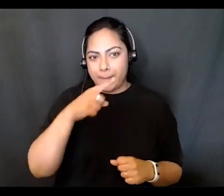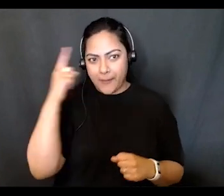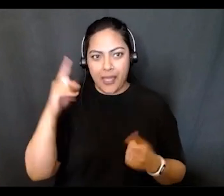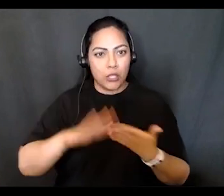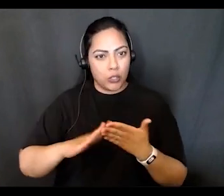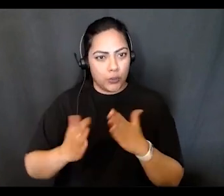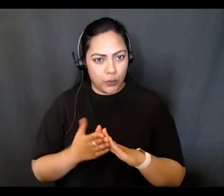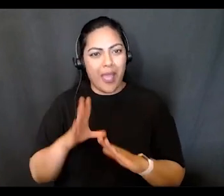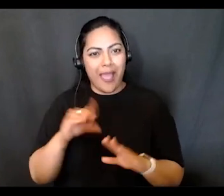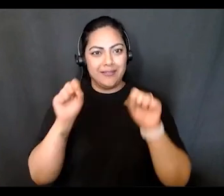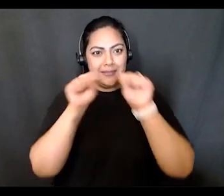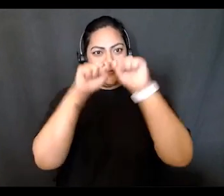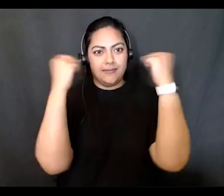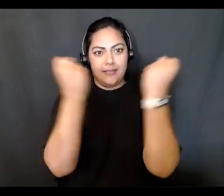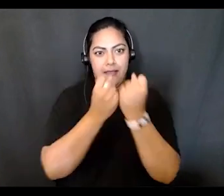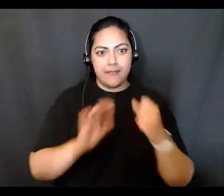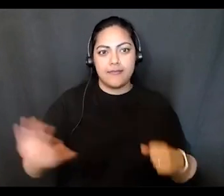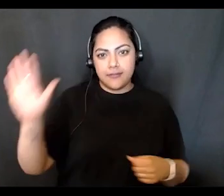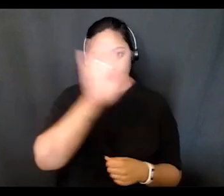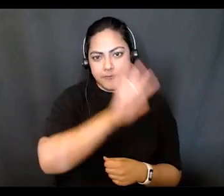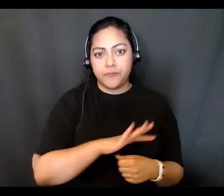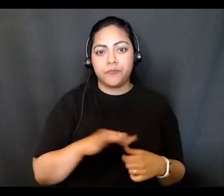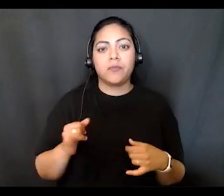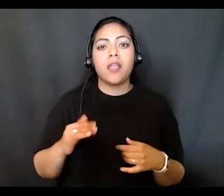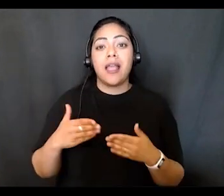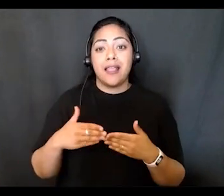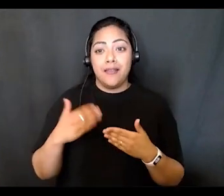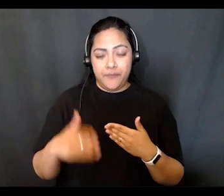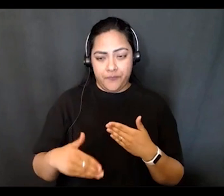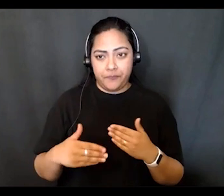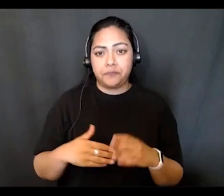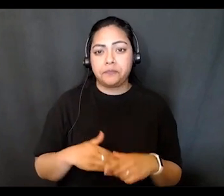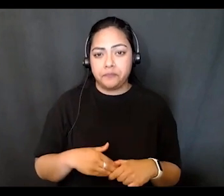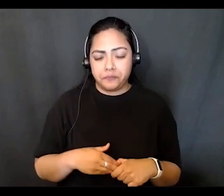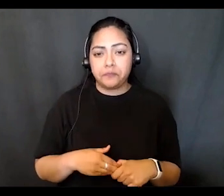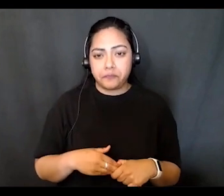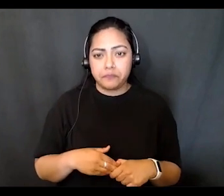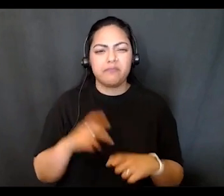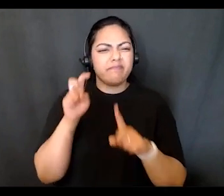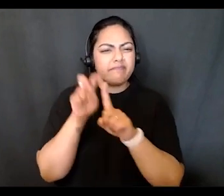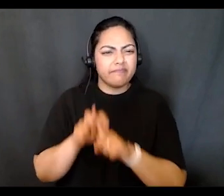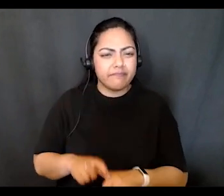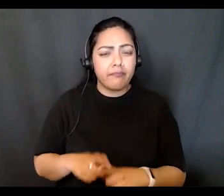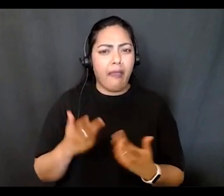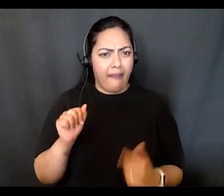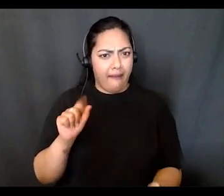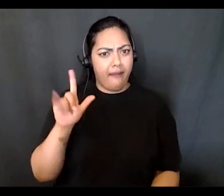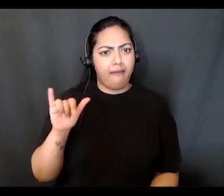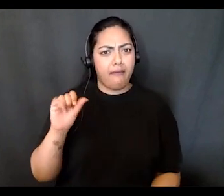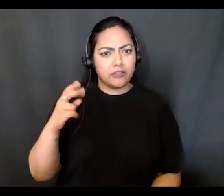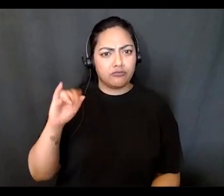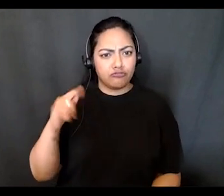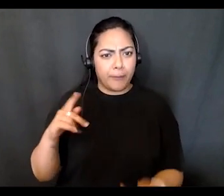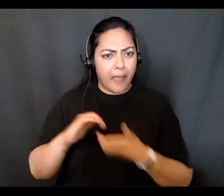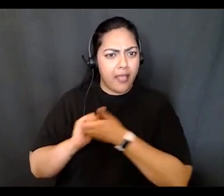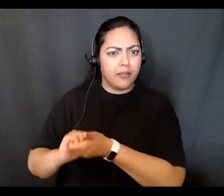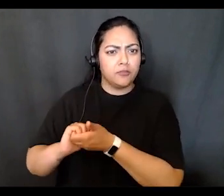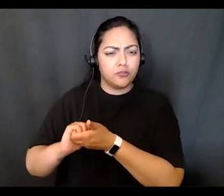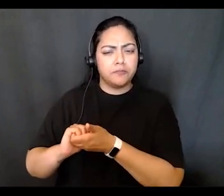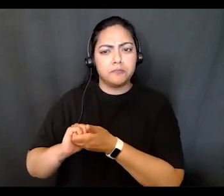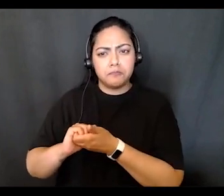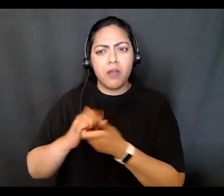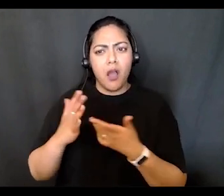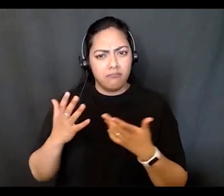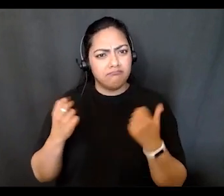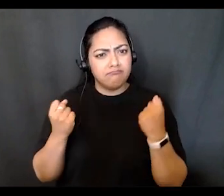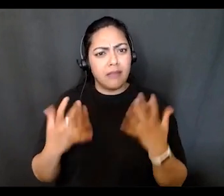to the next slide, which will be our last, talking about the themes. So there's a lot of talk about allyship and this desire, I think, to help.